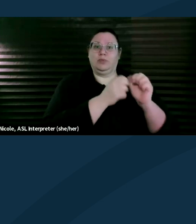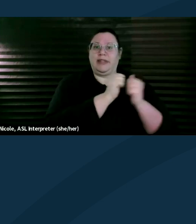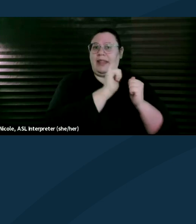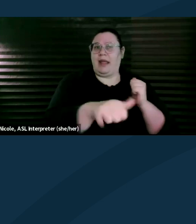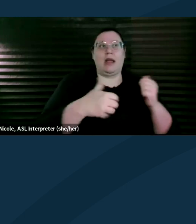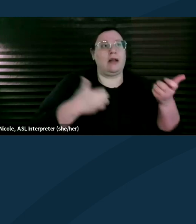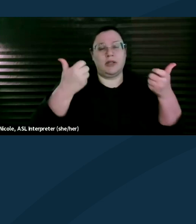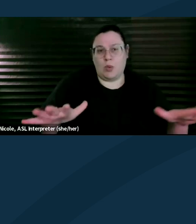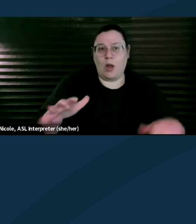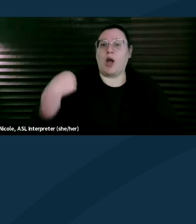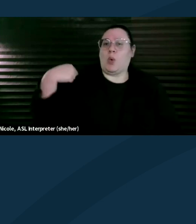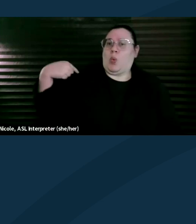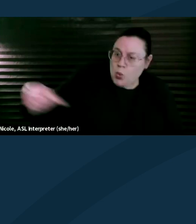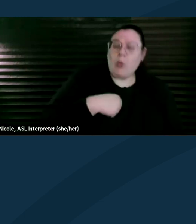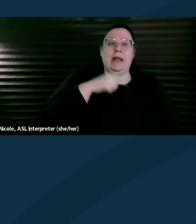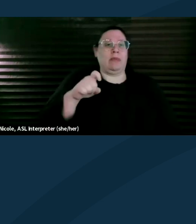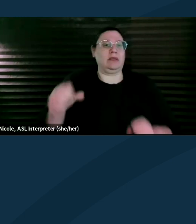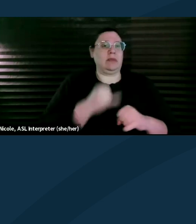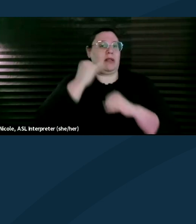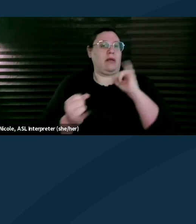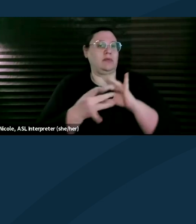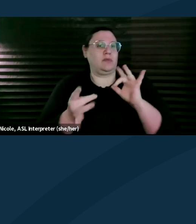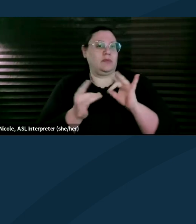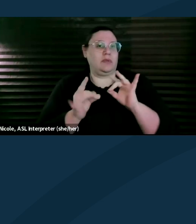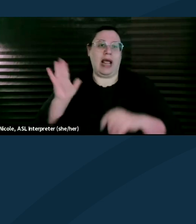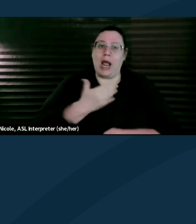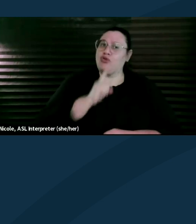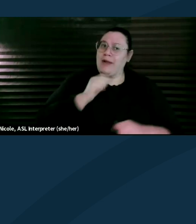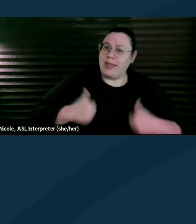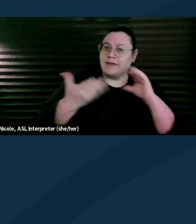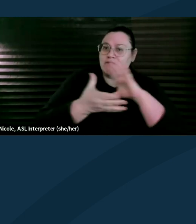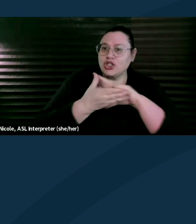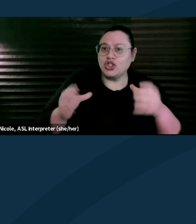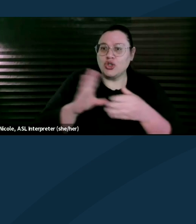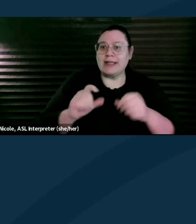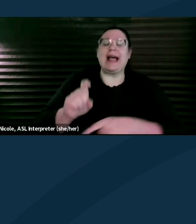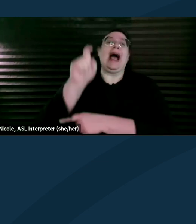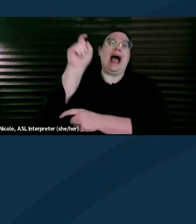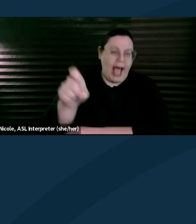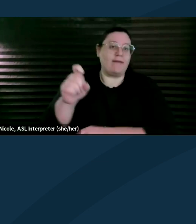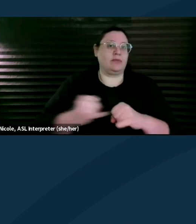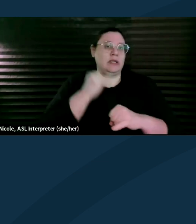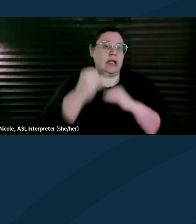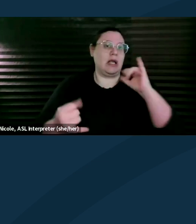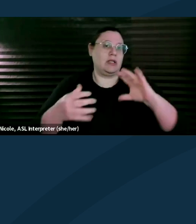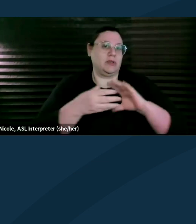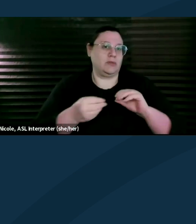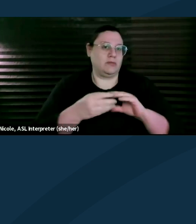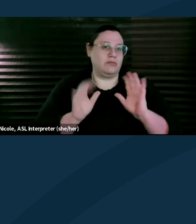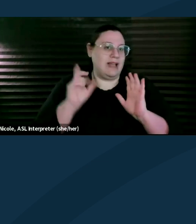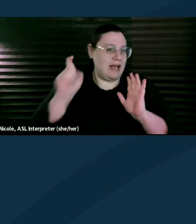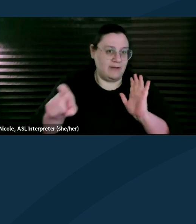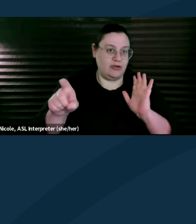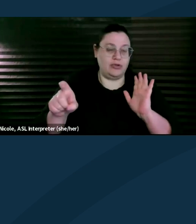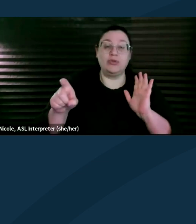We must have the last word. Our real life stories must be the last word. So right now it's all